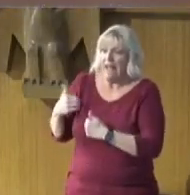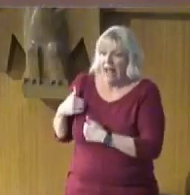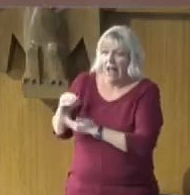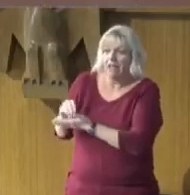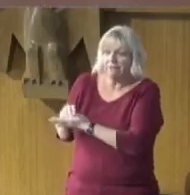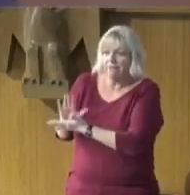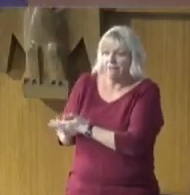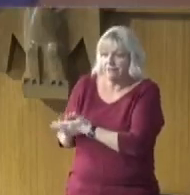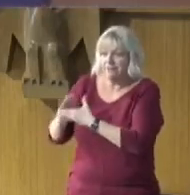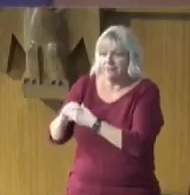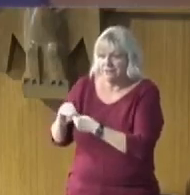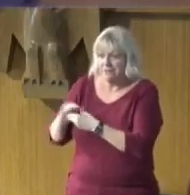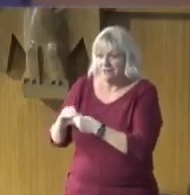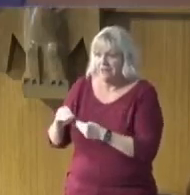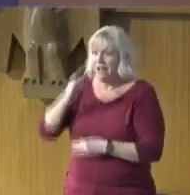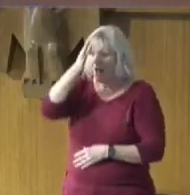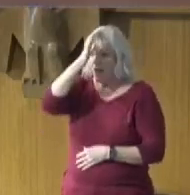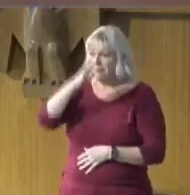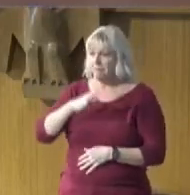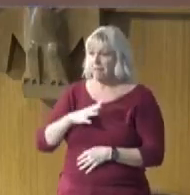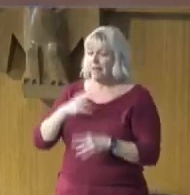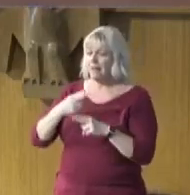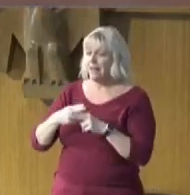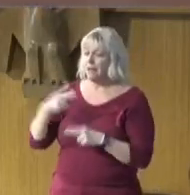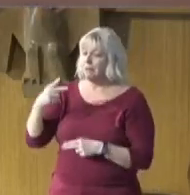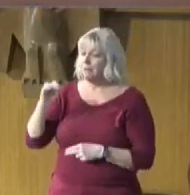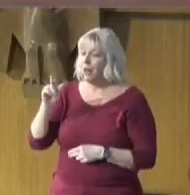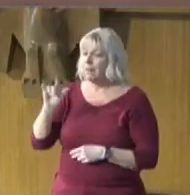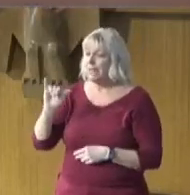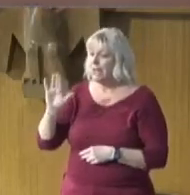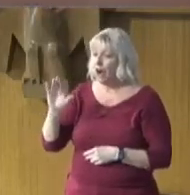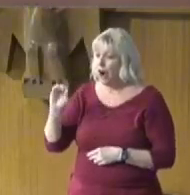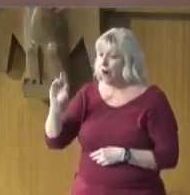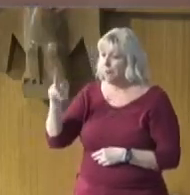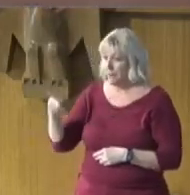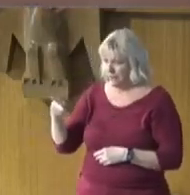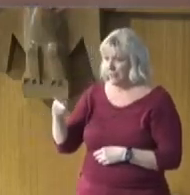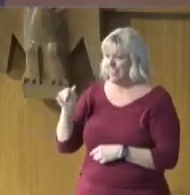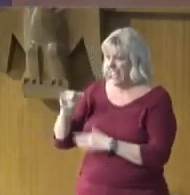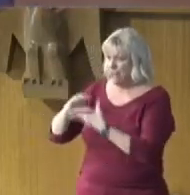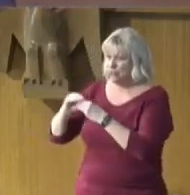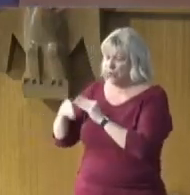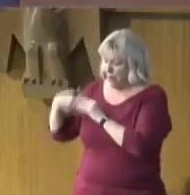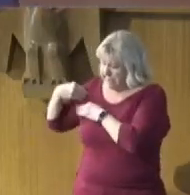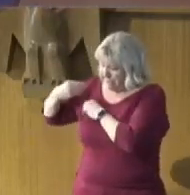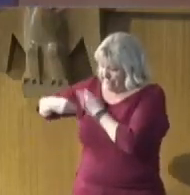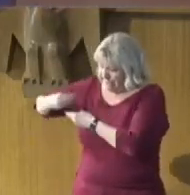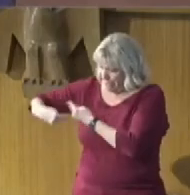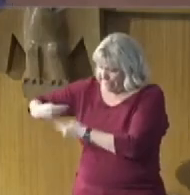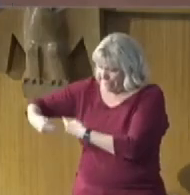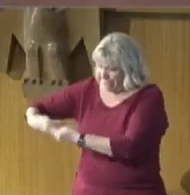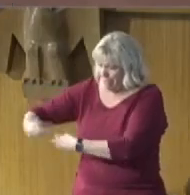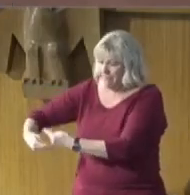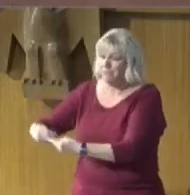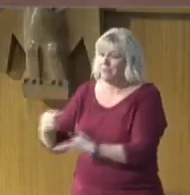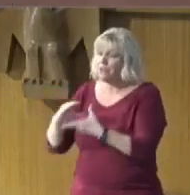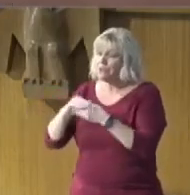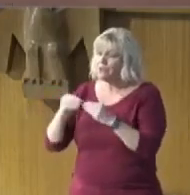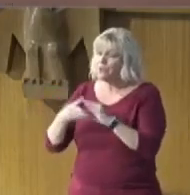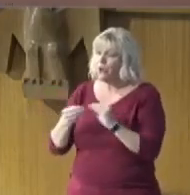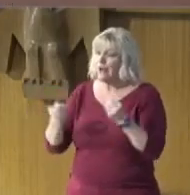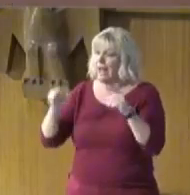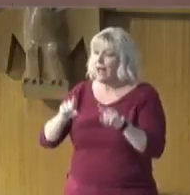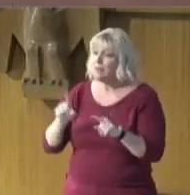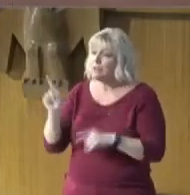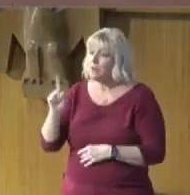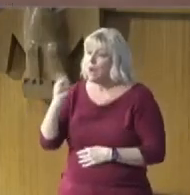is a story recorded by a man named Polycarp and handed down from generation to generation. This story takes place at a